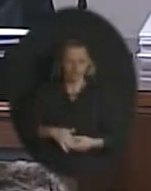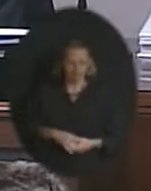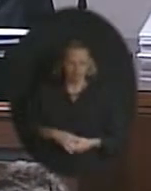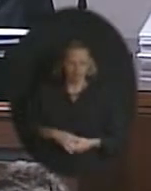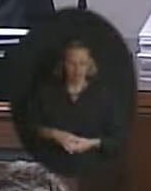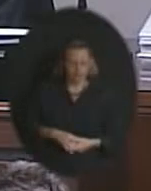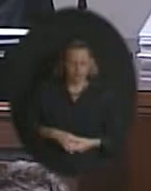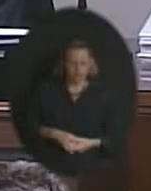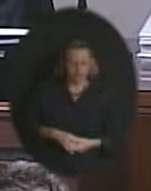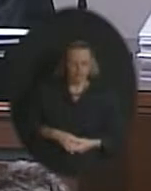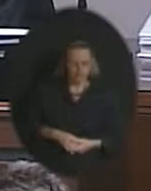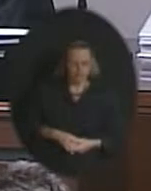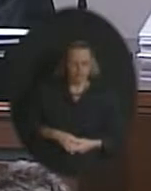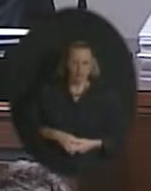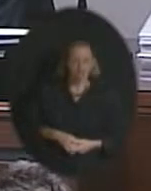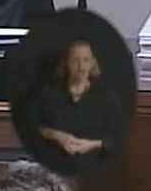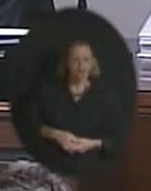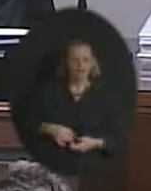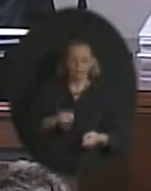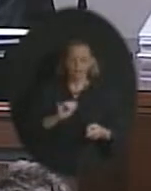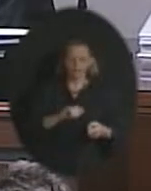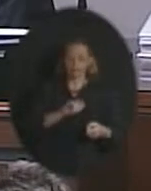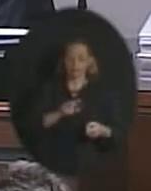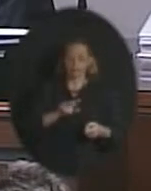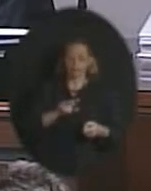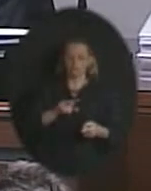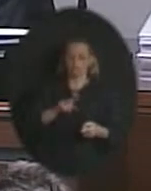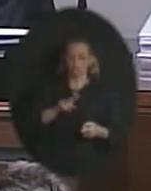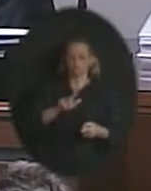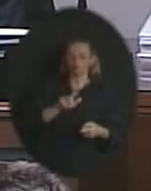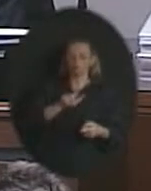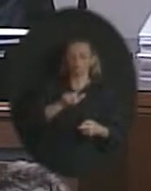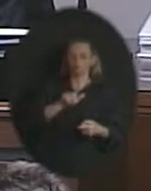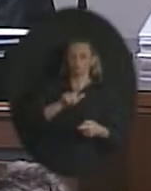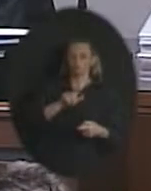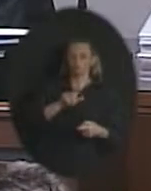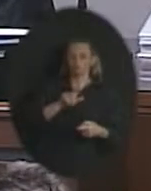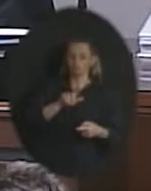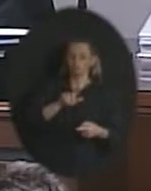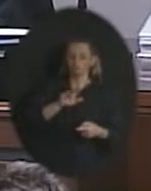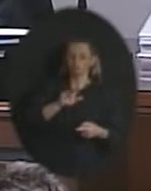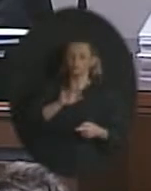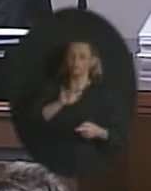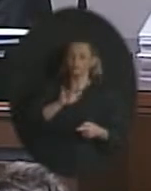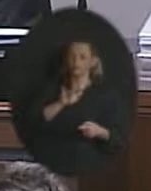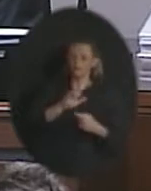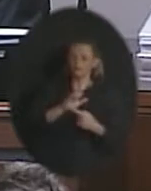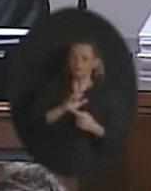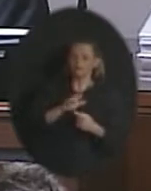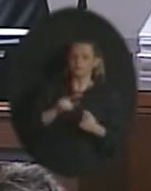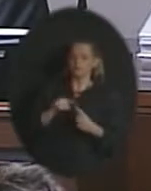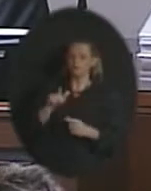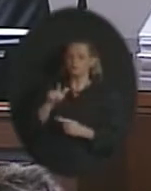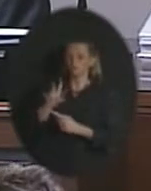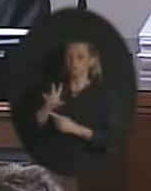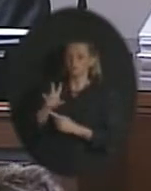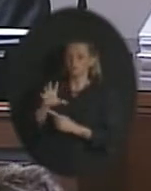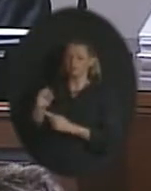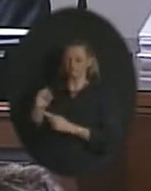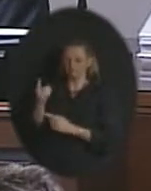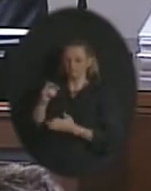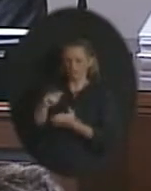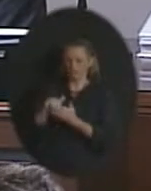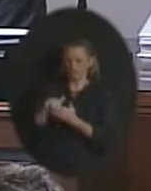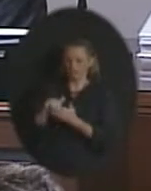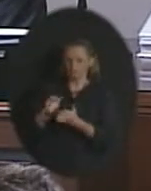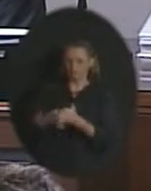for that. And as you can see, that went from $2,500 to $2,750 for an annual premium. So collectively, on the property and liability program,